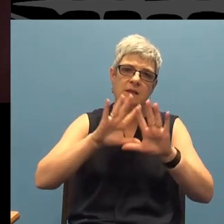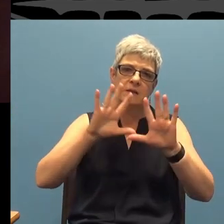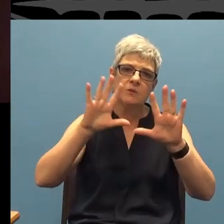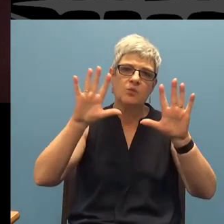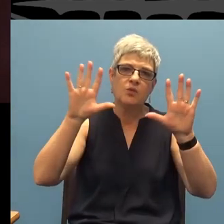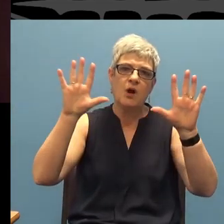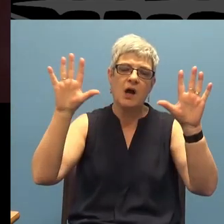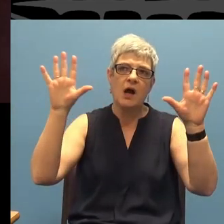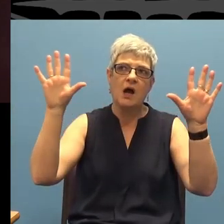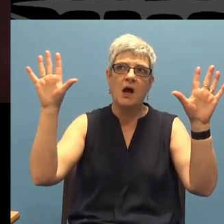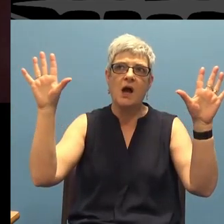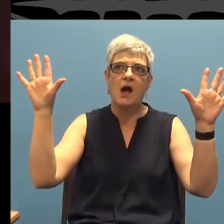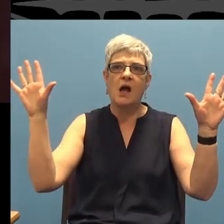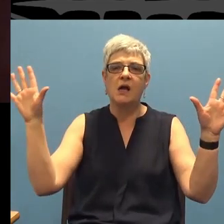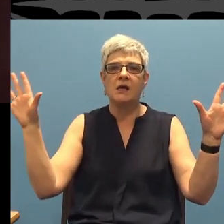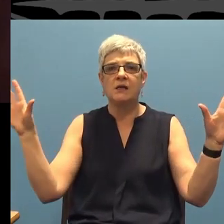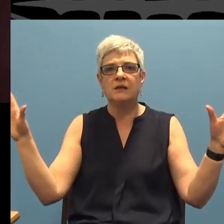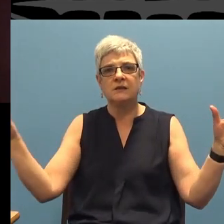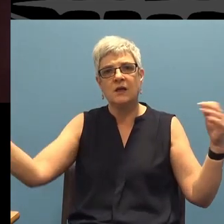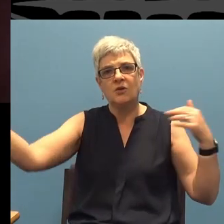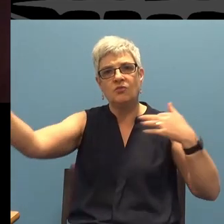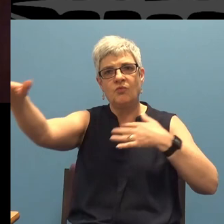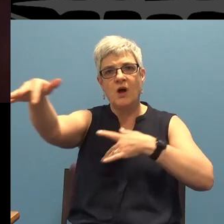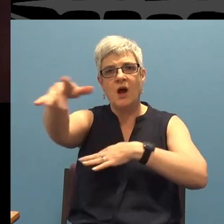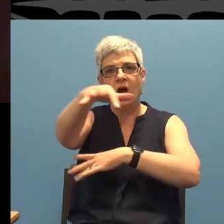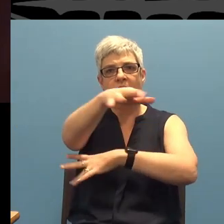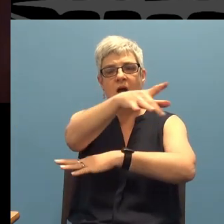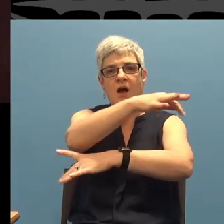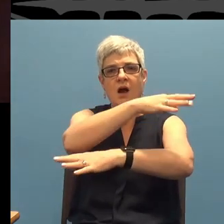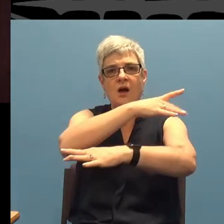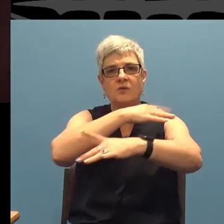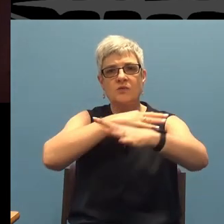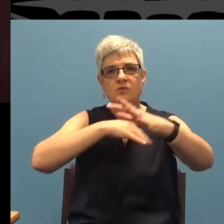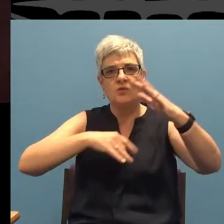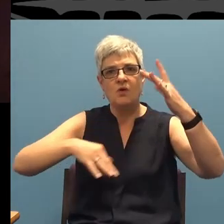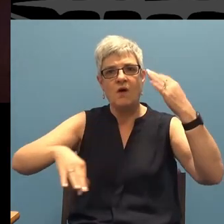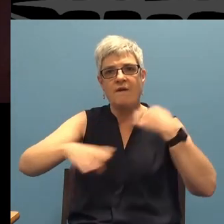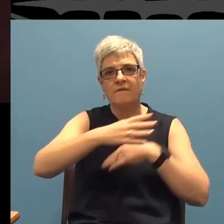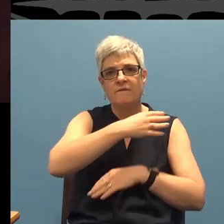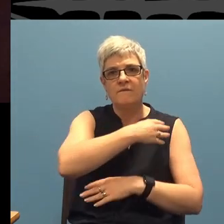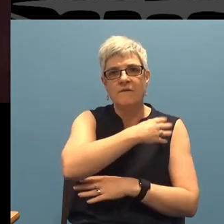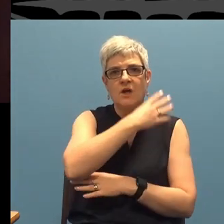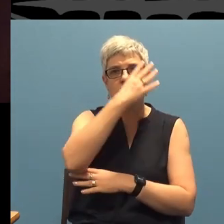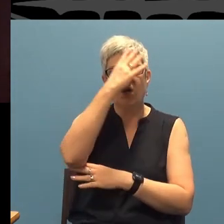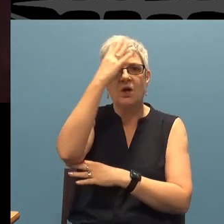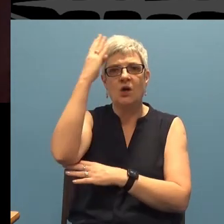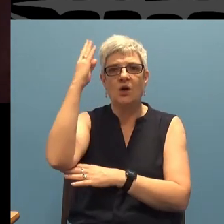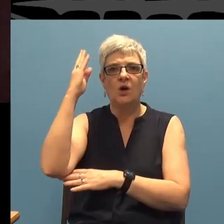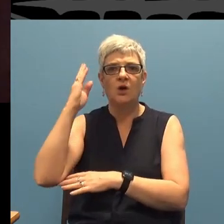all is bright, round yon